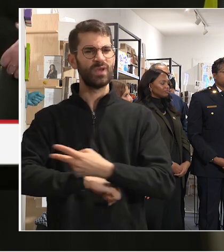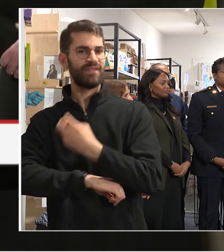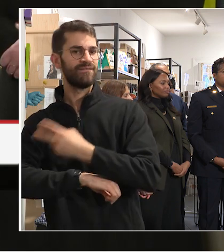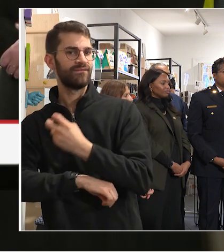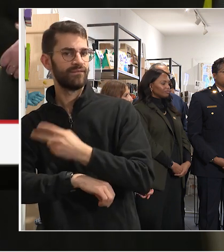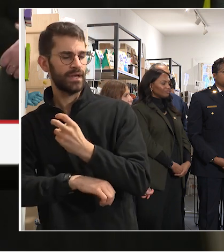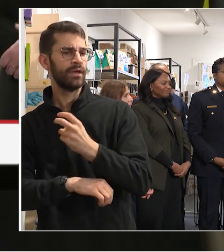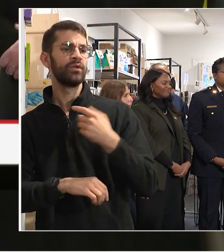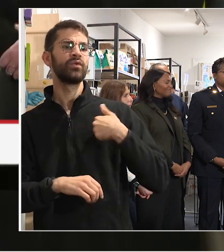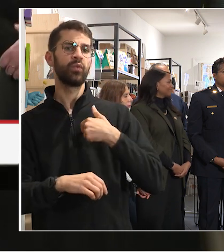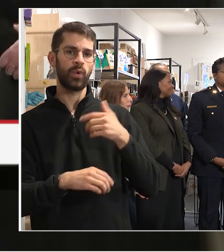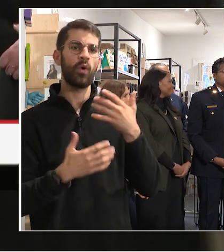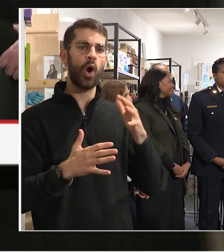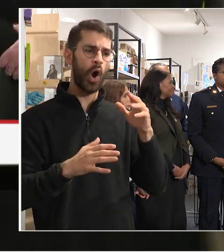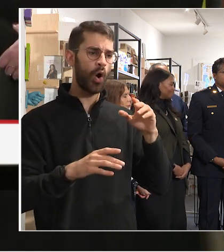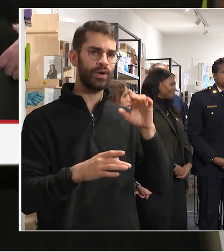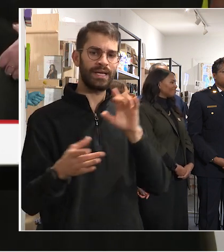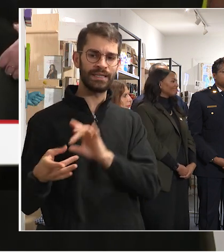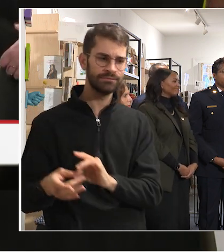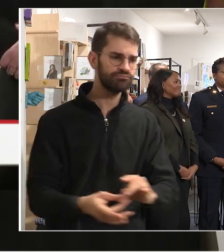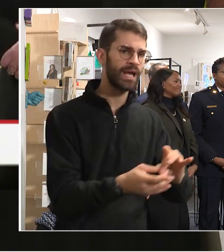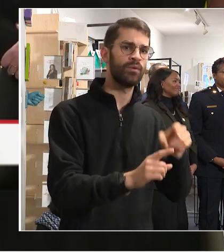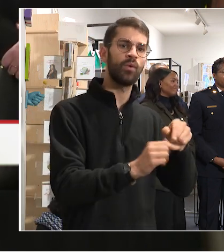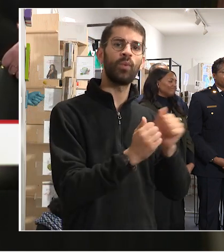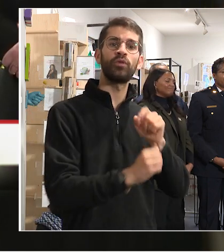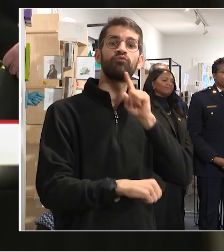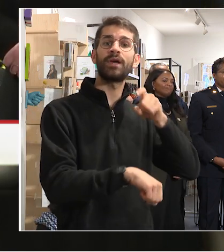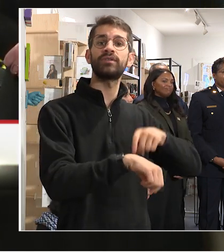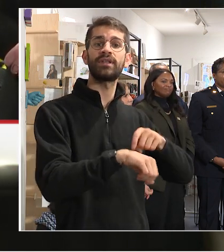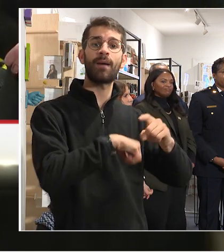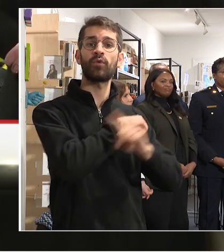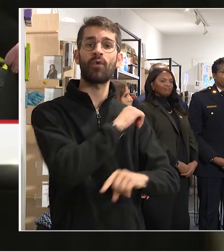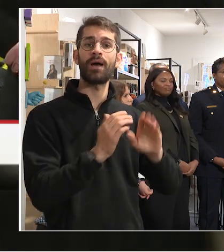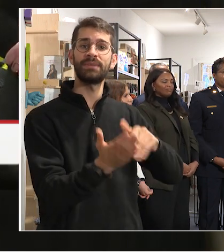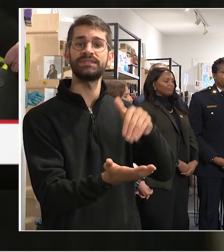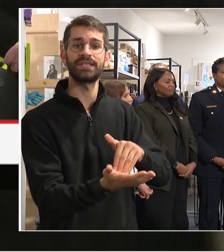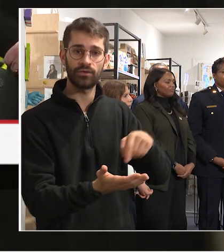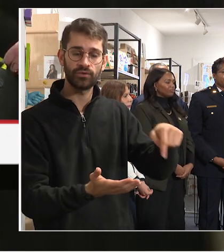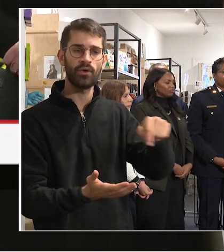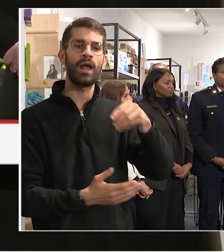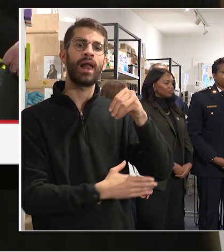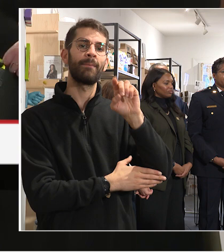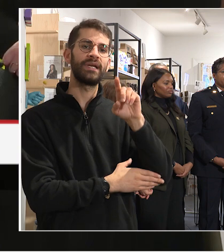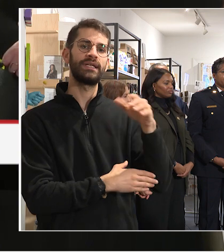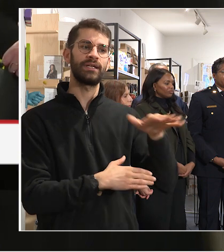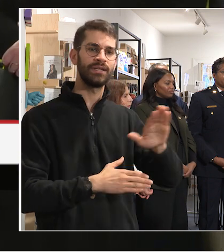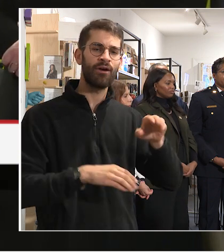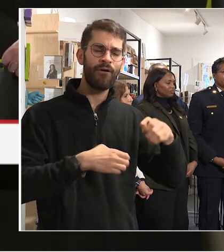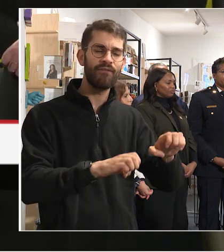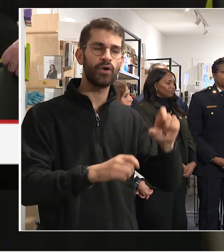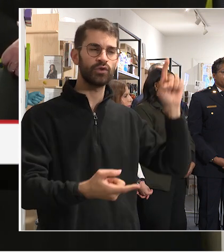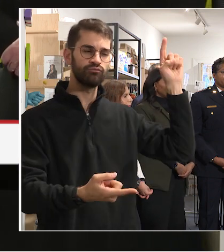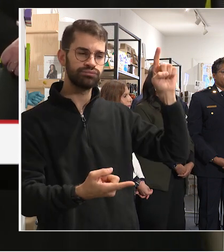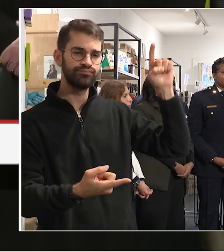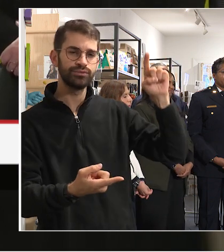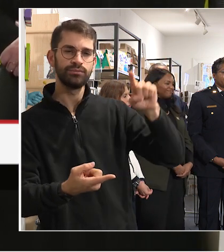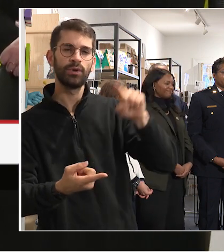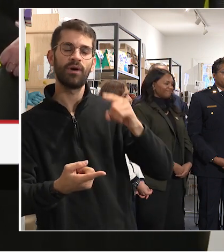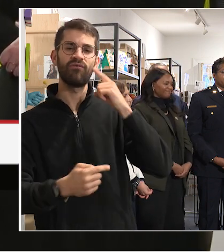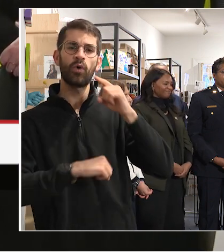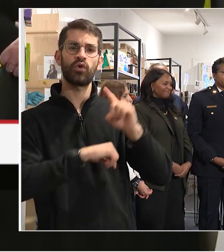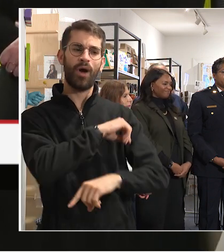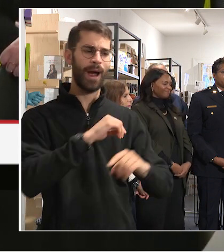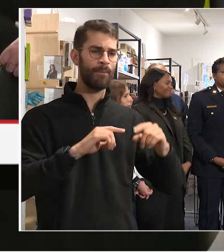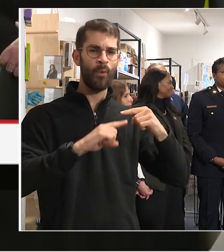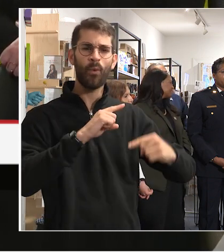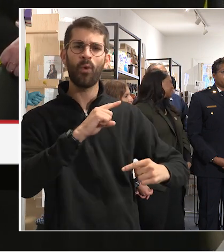to the Real-Time Crime Center, and MPD's efforts have helped to drive down crime all year long.